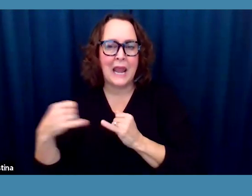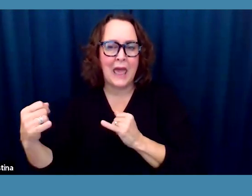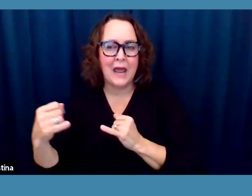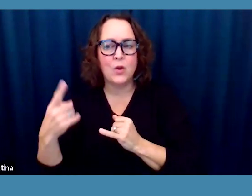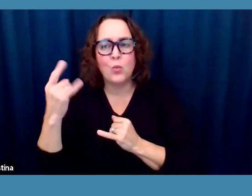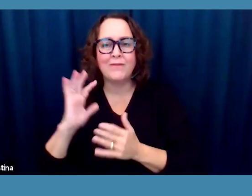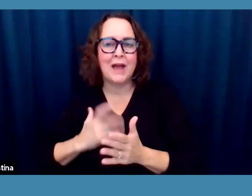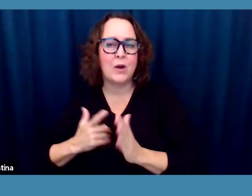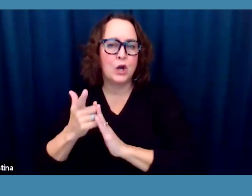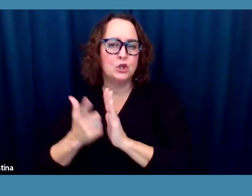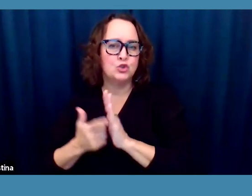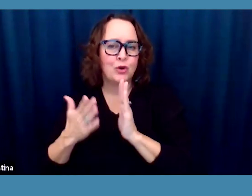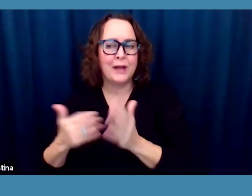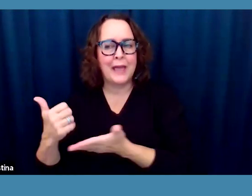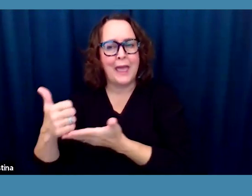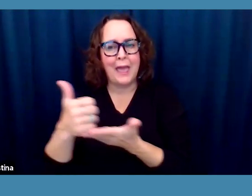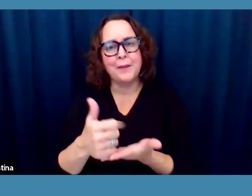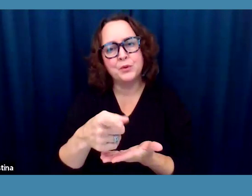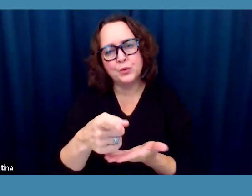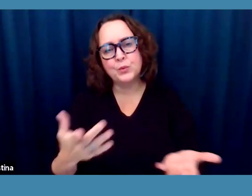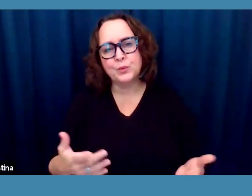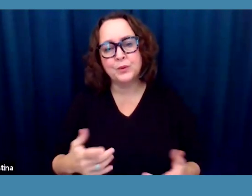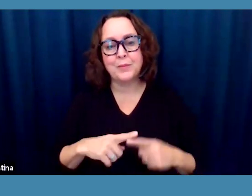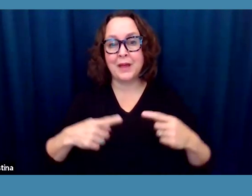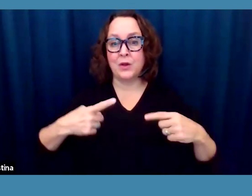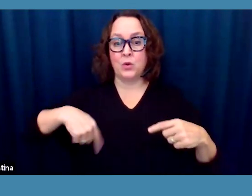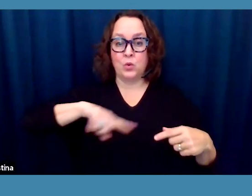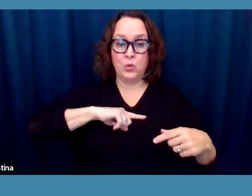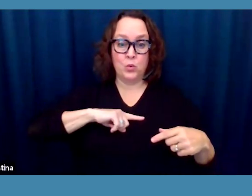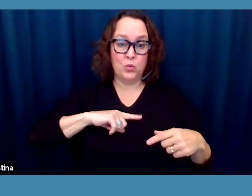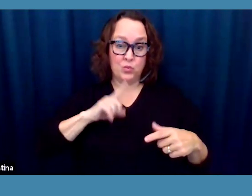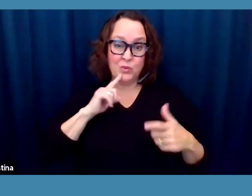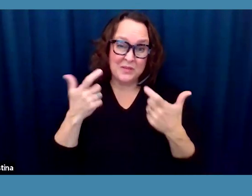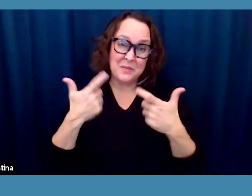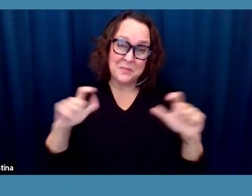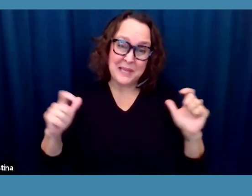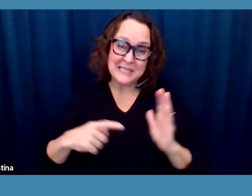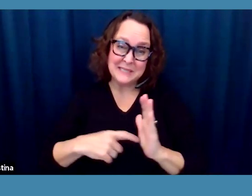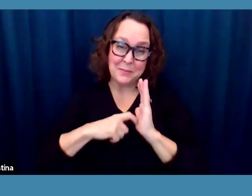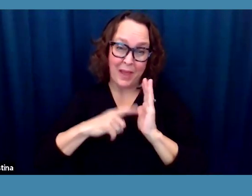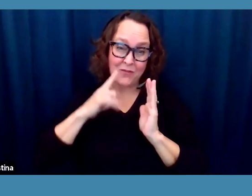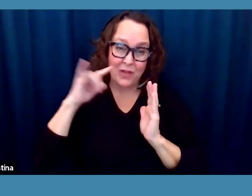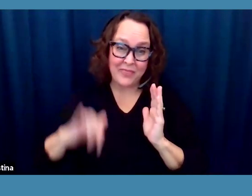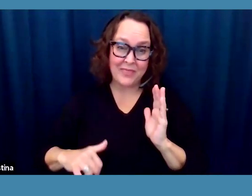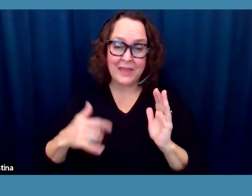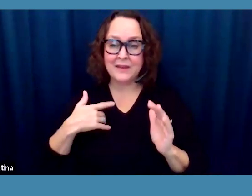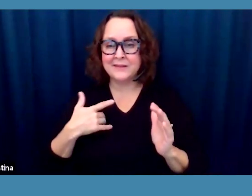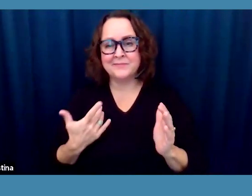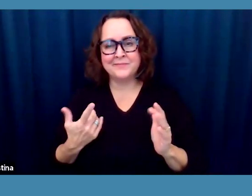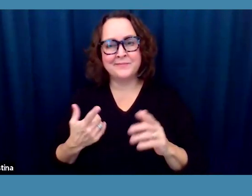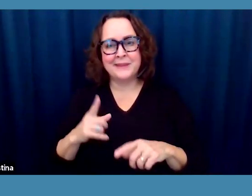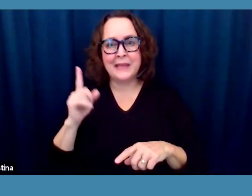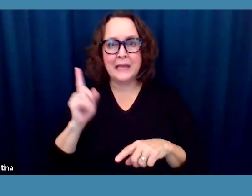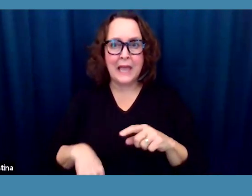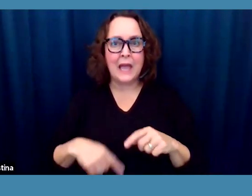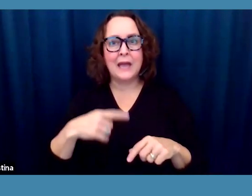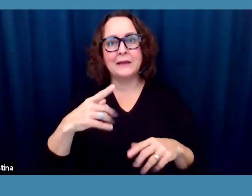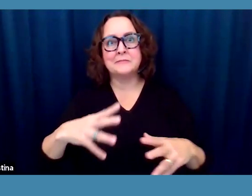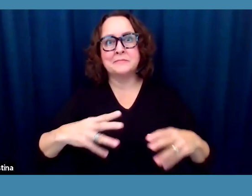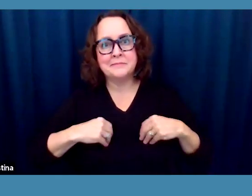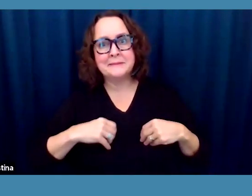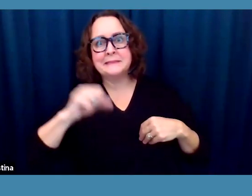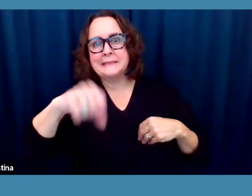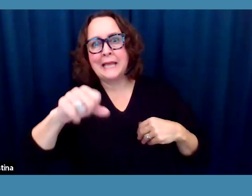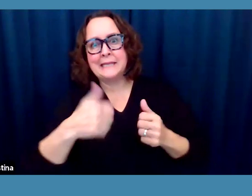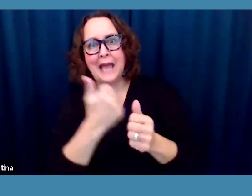can help you with your fair hearing. Unfortunately, there's quite a large demand for that, and we can't always say yes to everyone, but